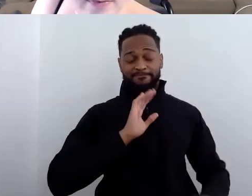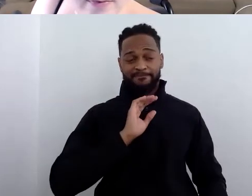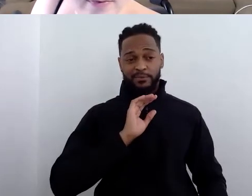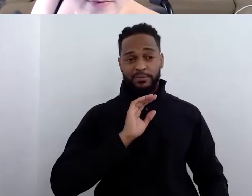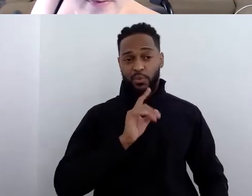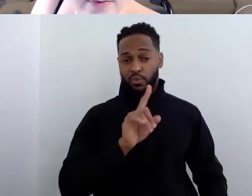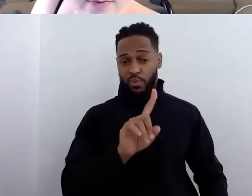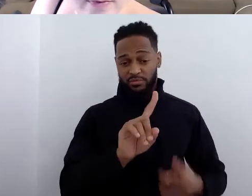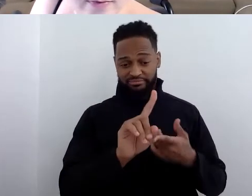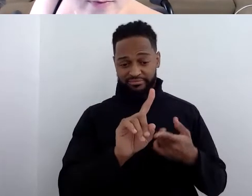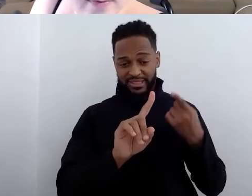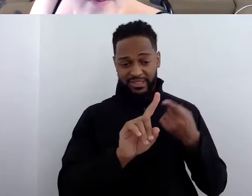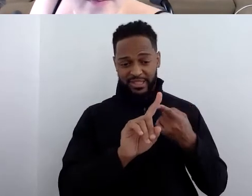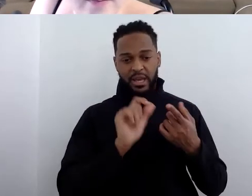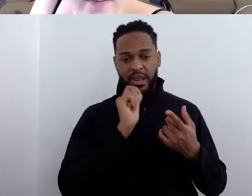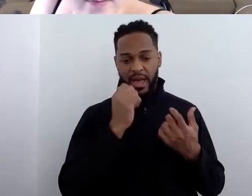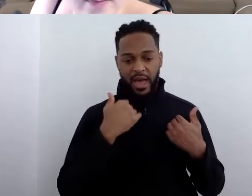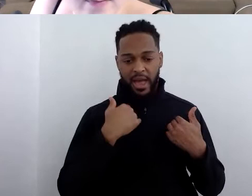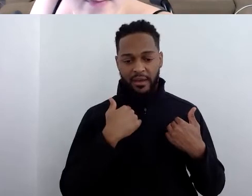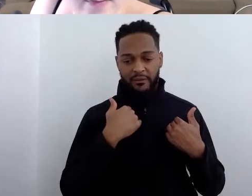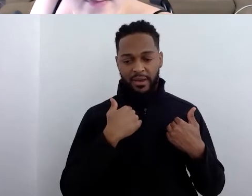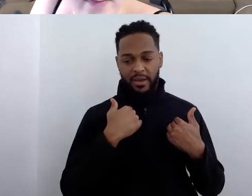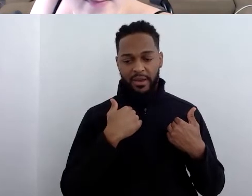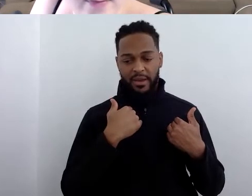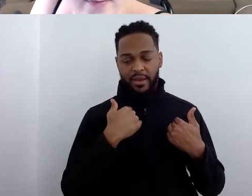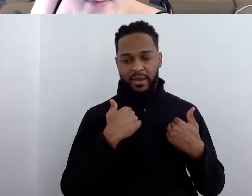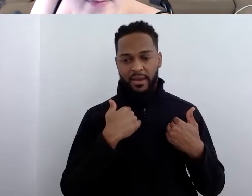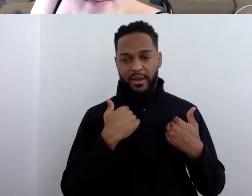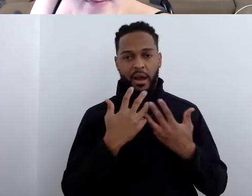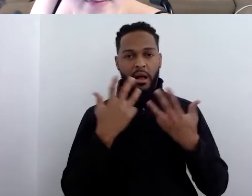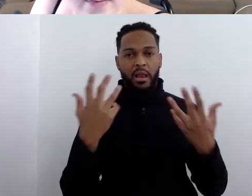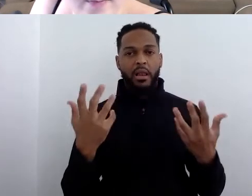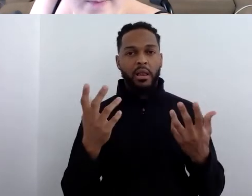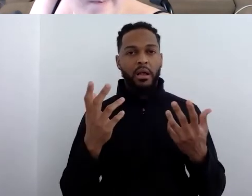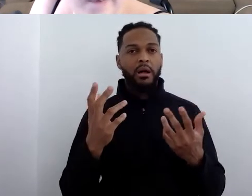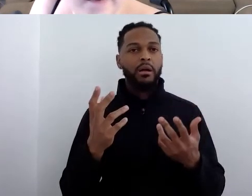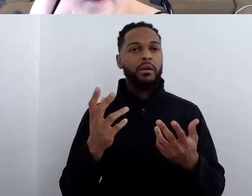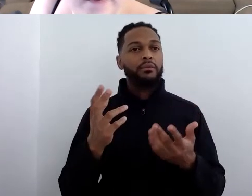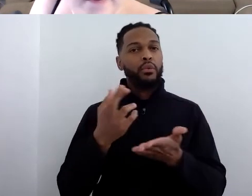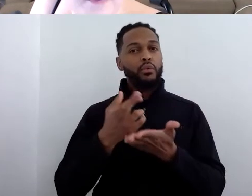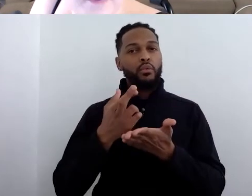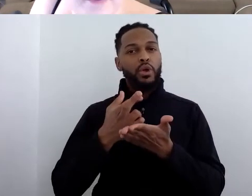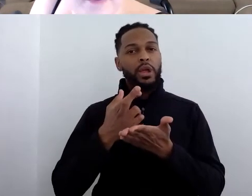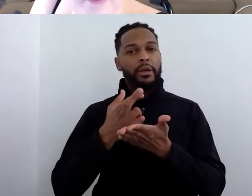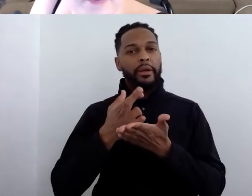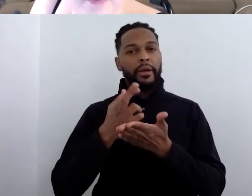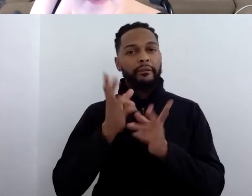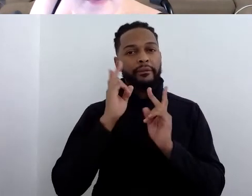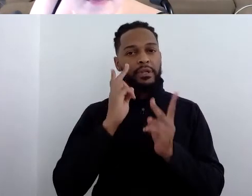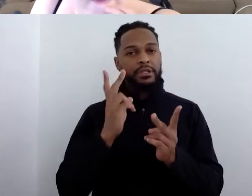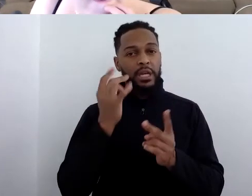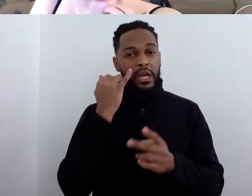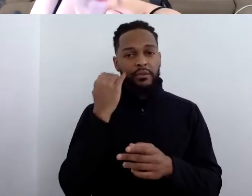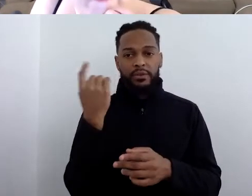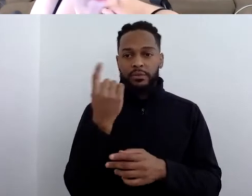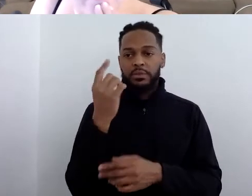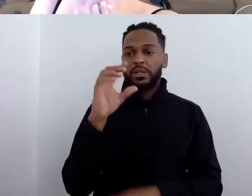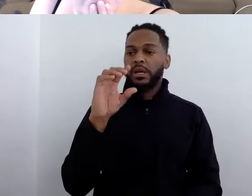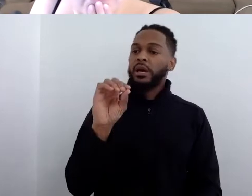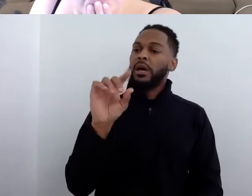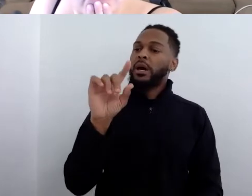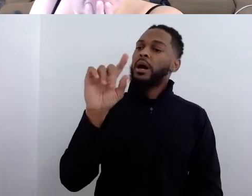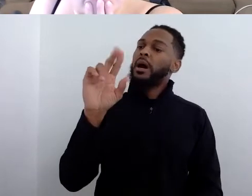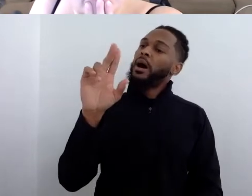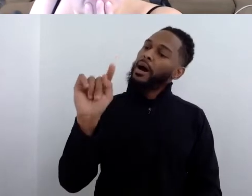not having as many rehab beds as we normally do. When someone's outpatient, I can figure things out. It's video versus